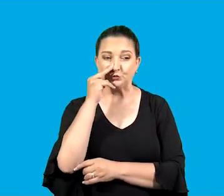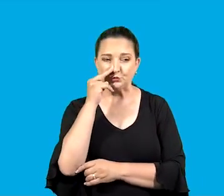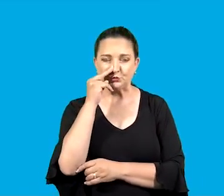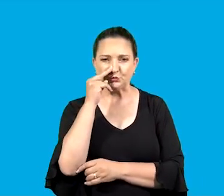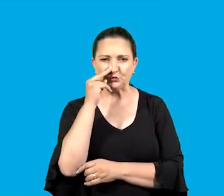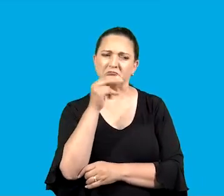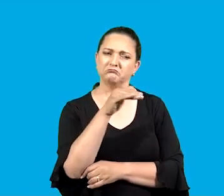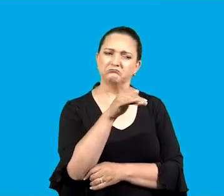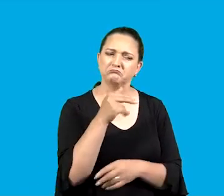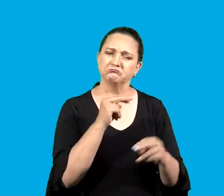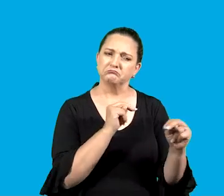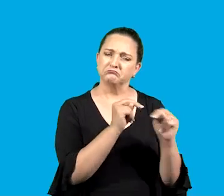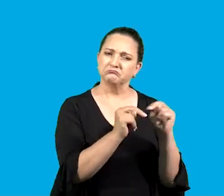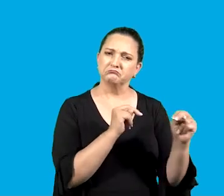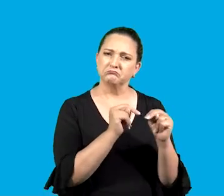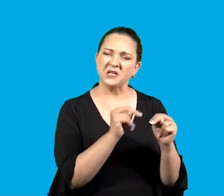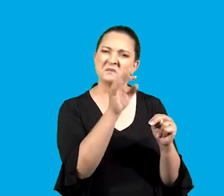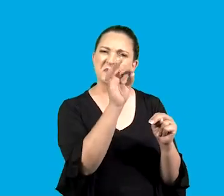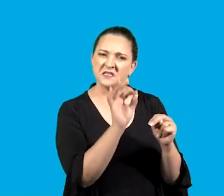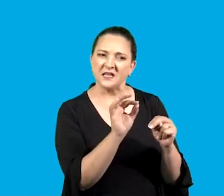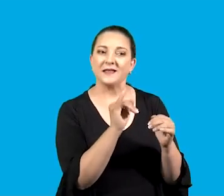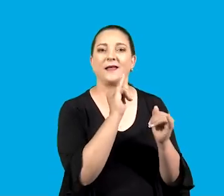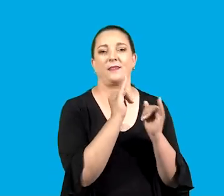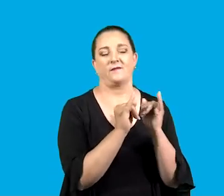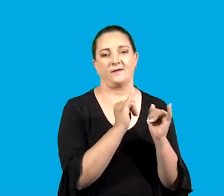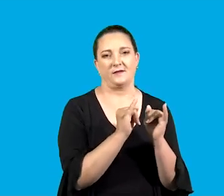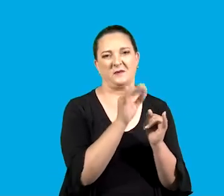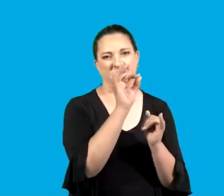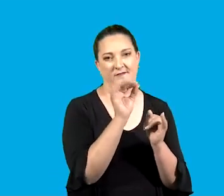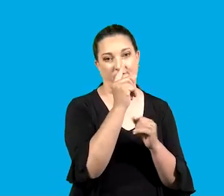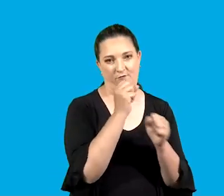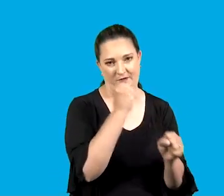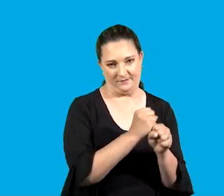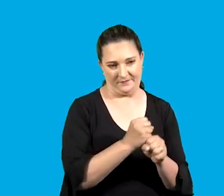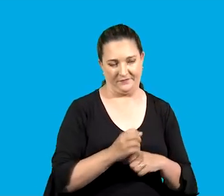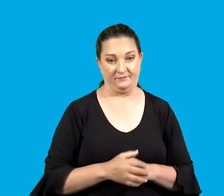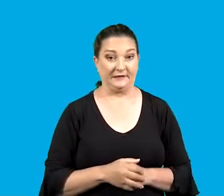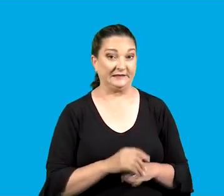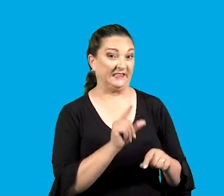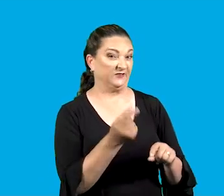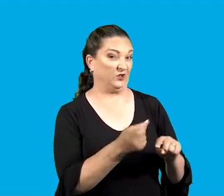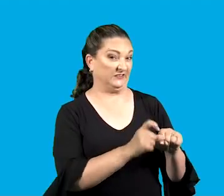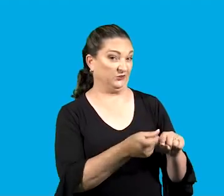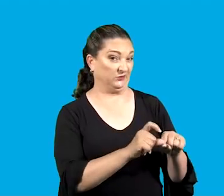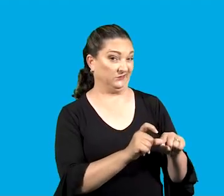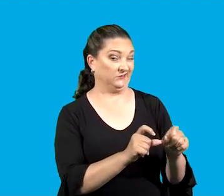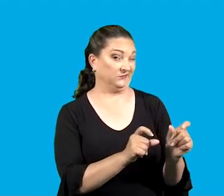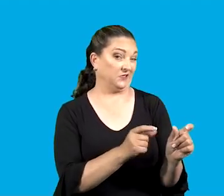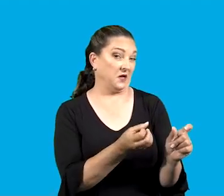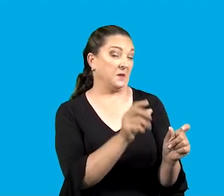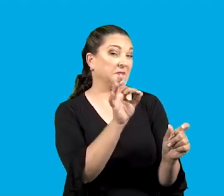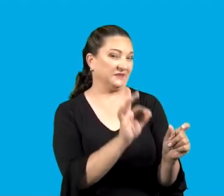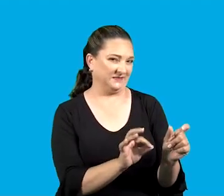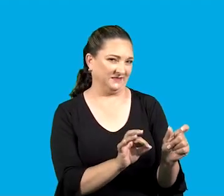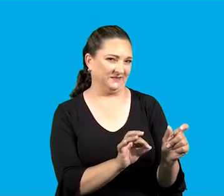has been negotiated with the bank at 11% per annum. That's the interest rate now. And